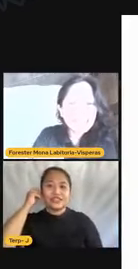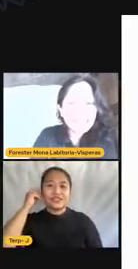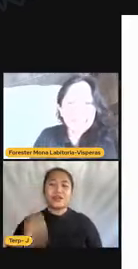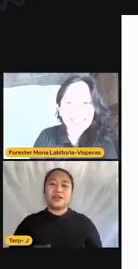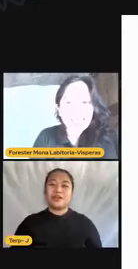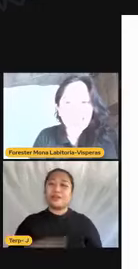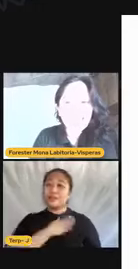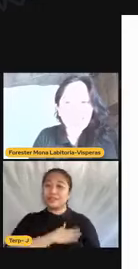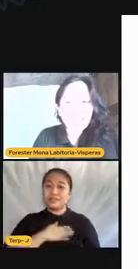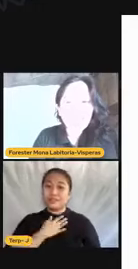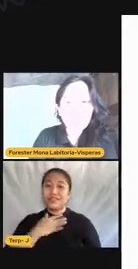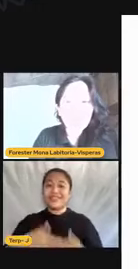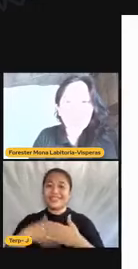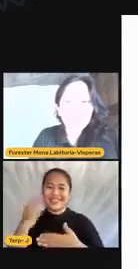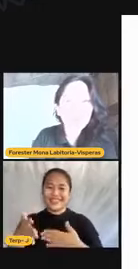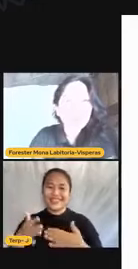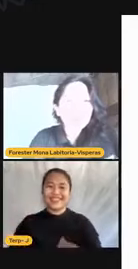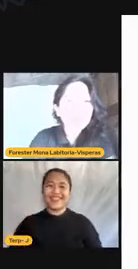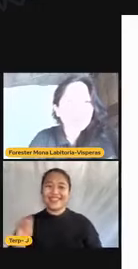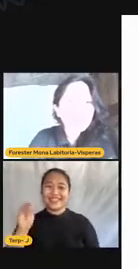Next slide, please.